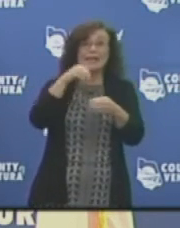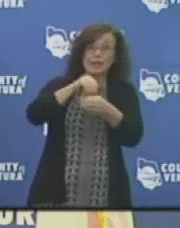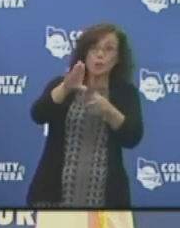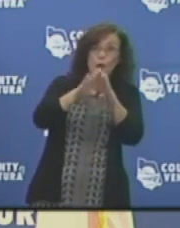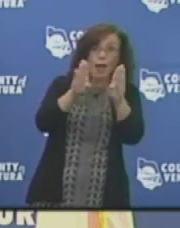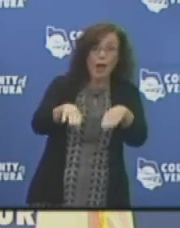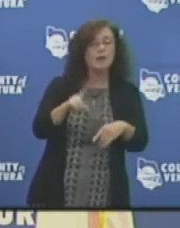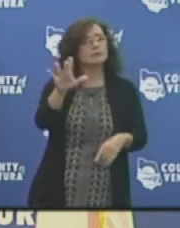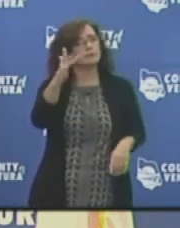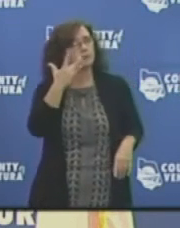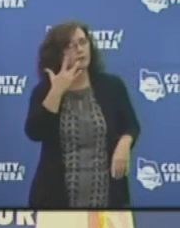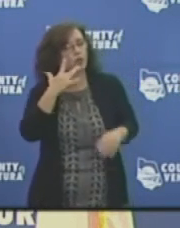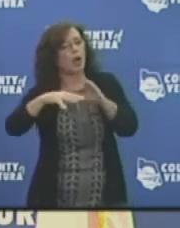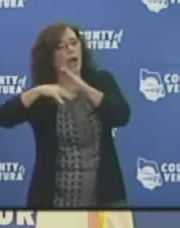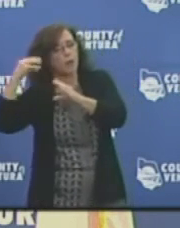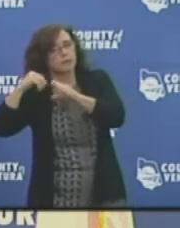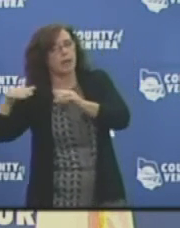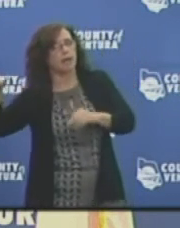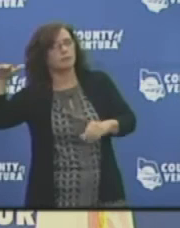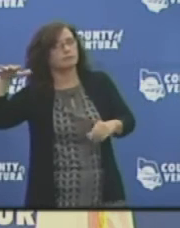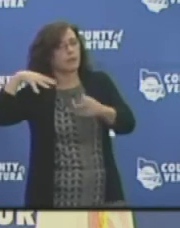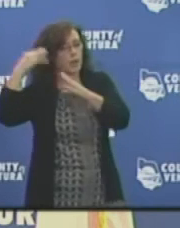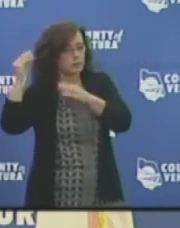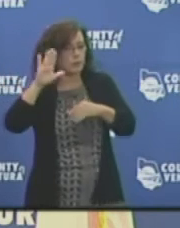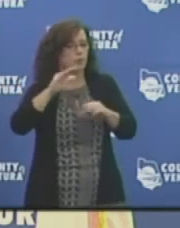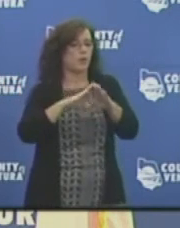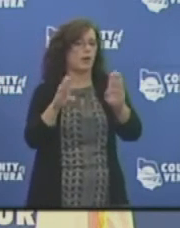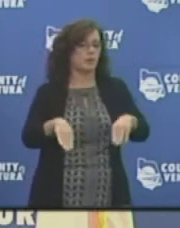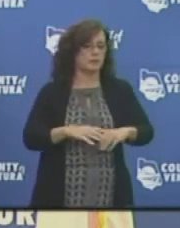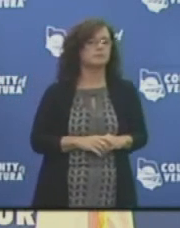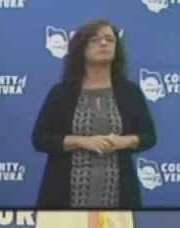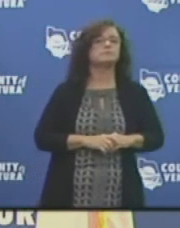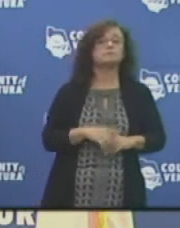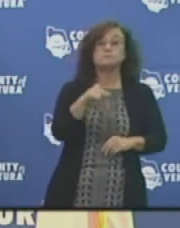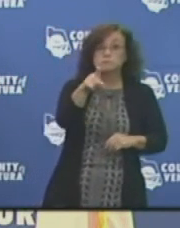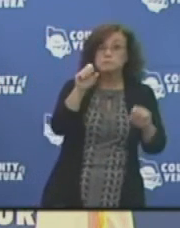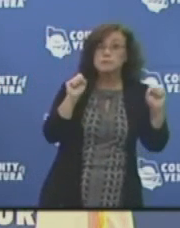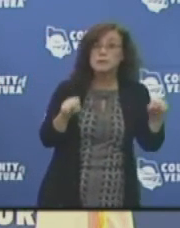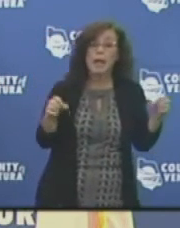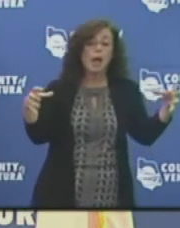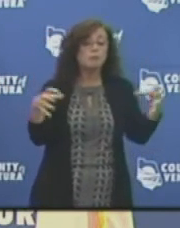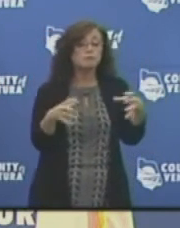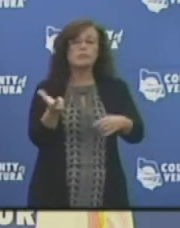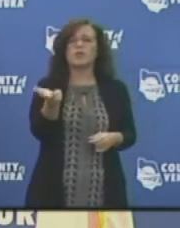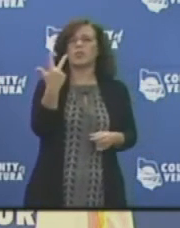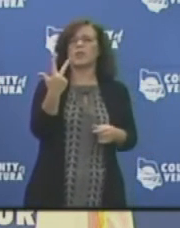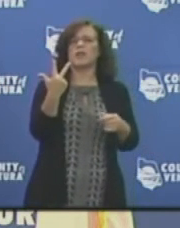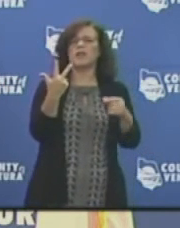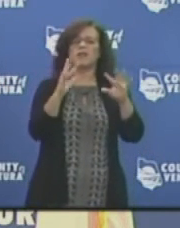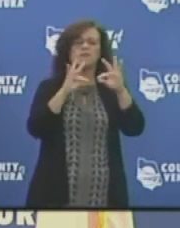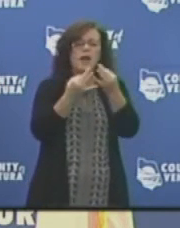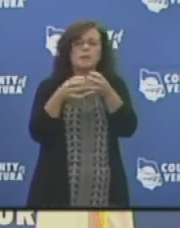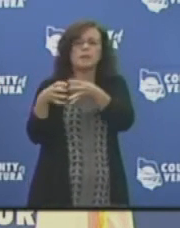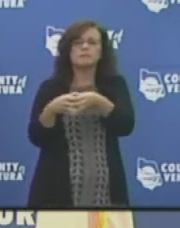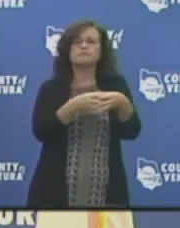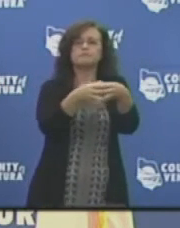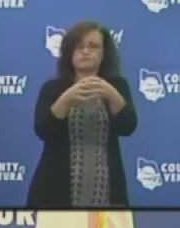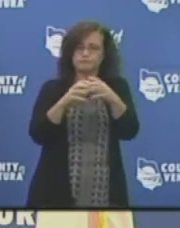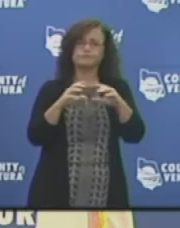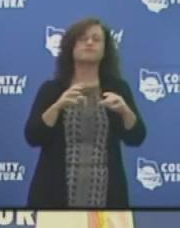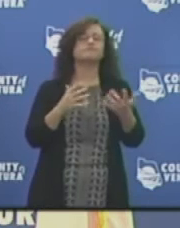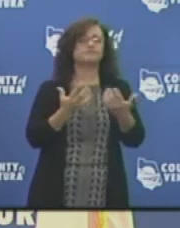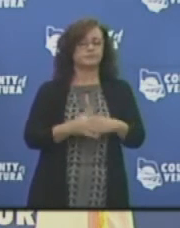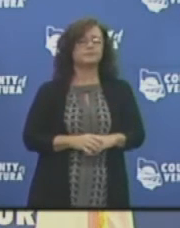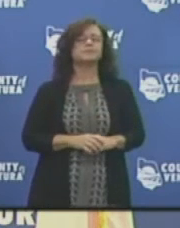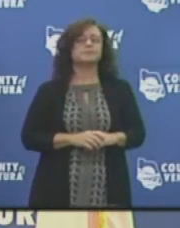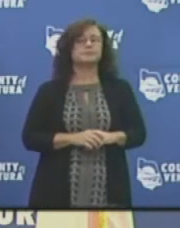home. You're going to have as many as 3 households, but no more, at your place. Please